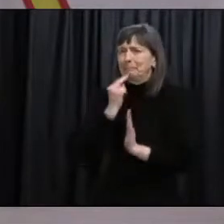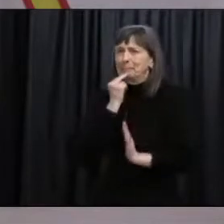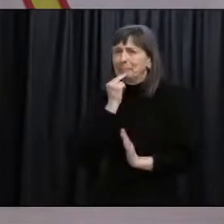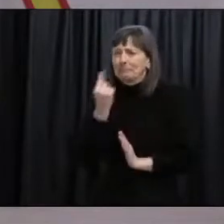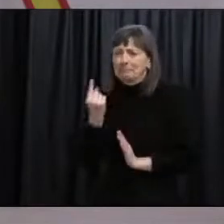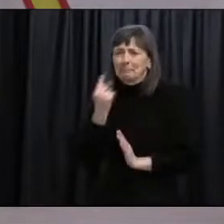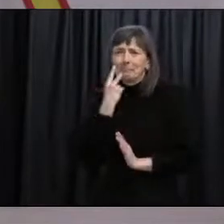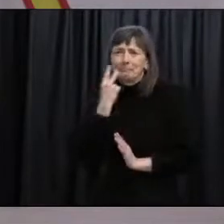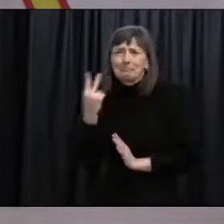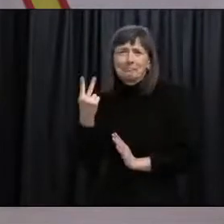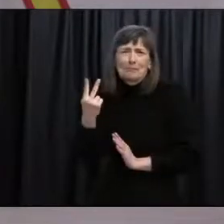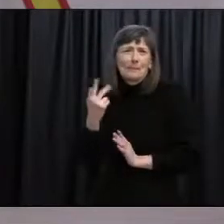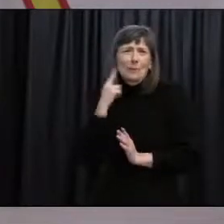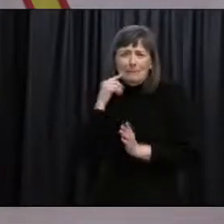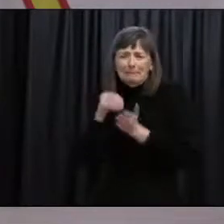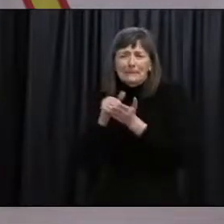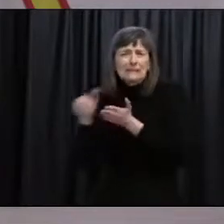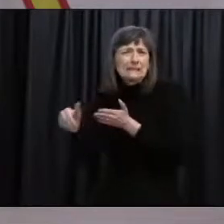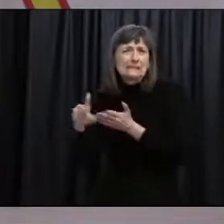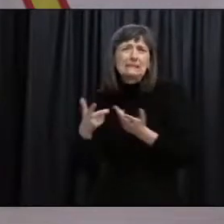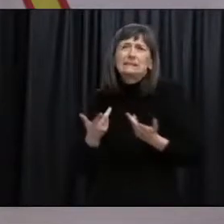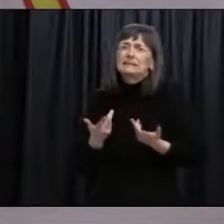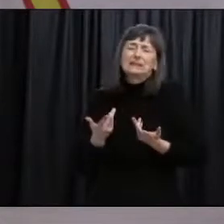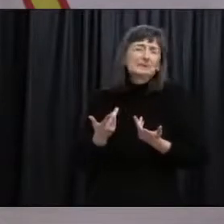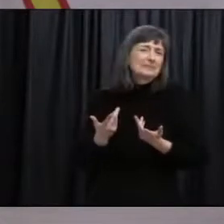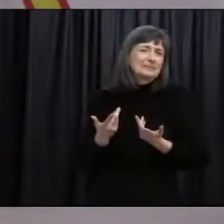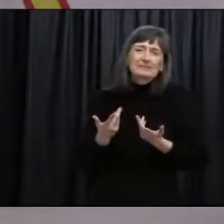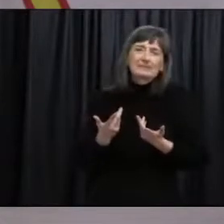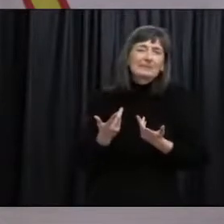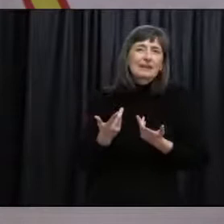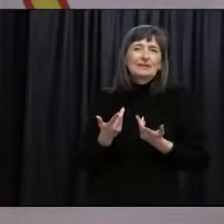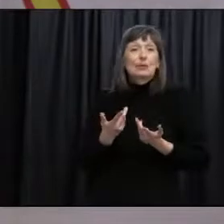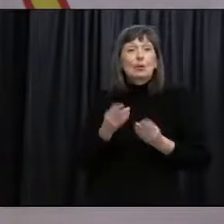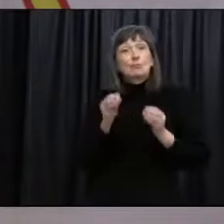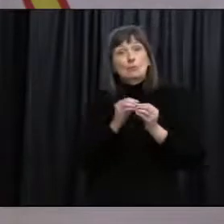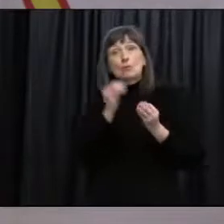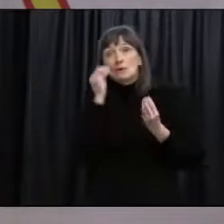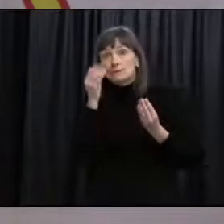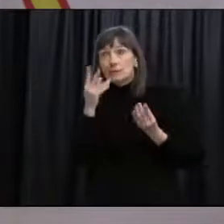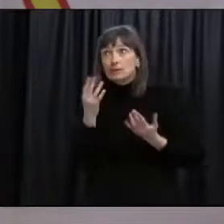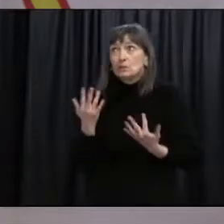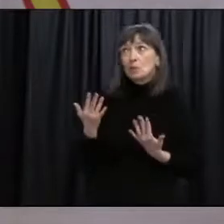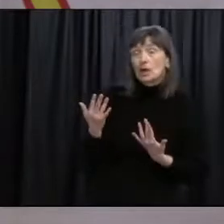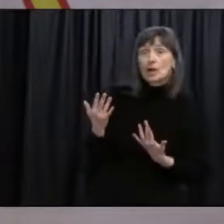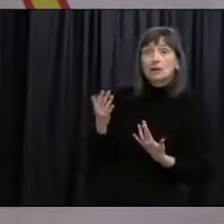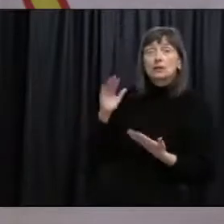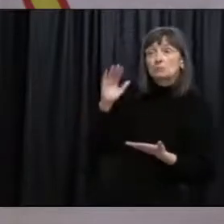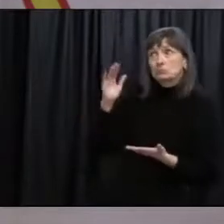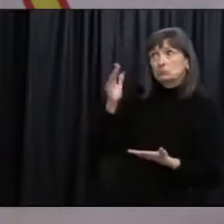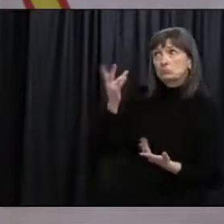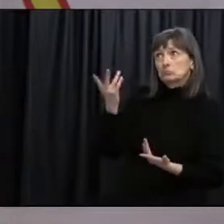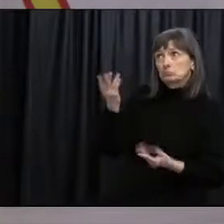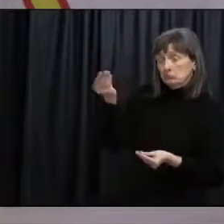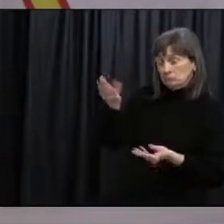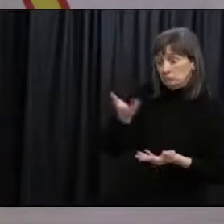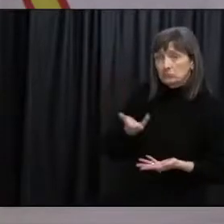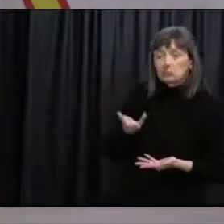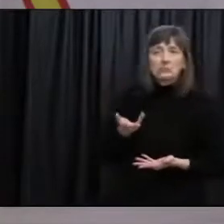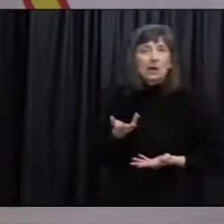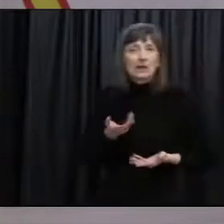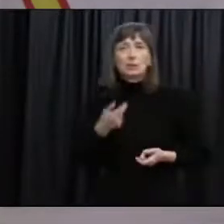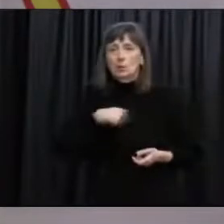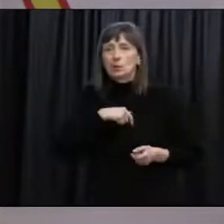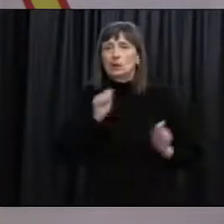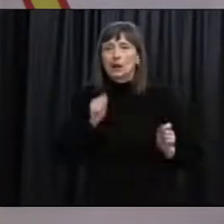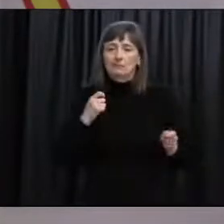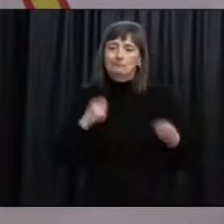will be more information coming in the coming days. And as we get more of that, we'll certainly be able to refine our approach with this